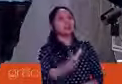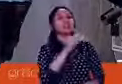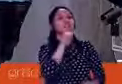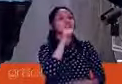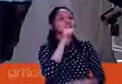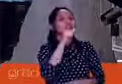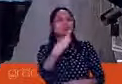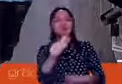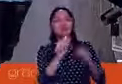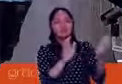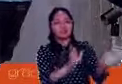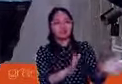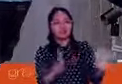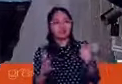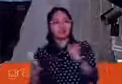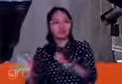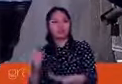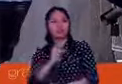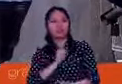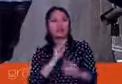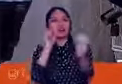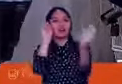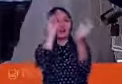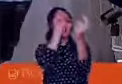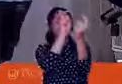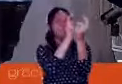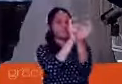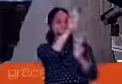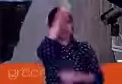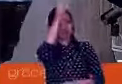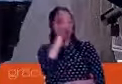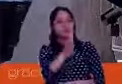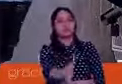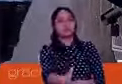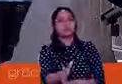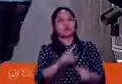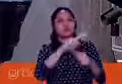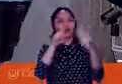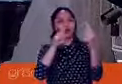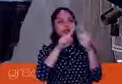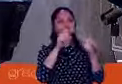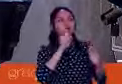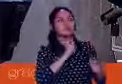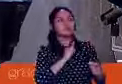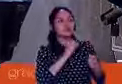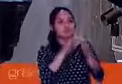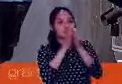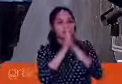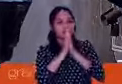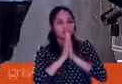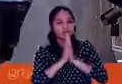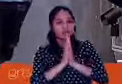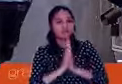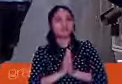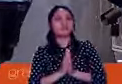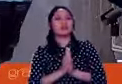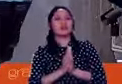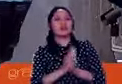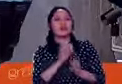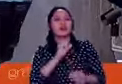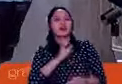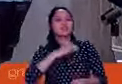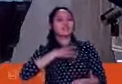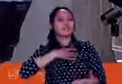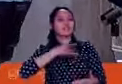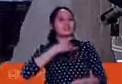today. God is not dead, I'll meet Him when I